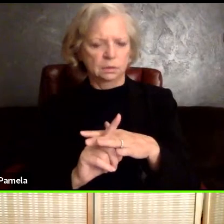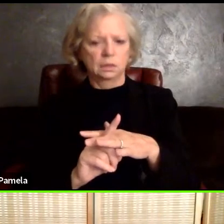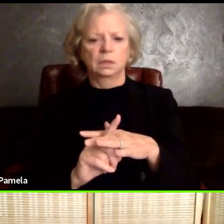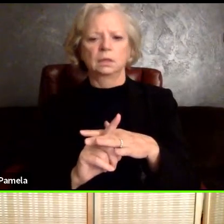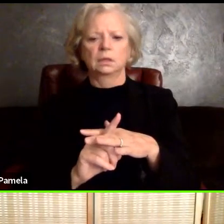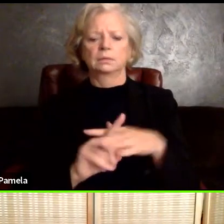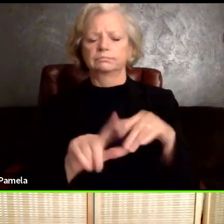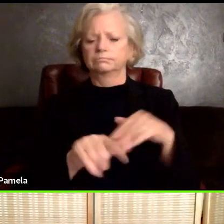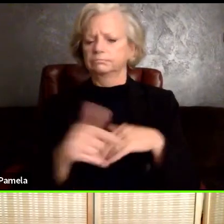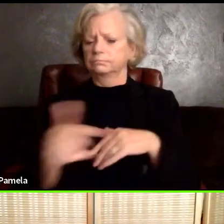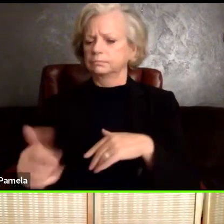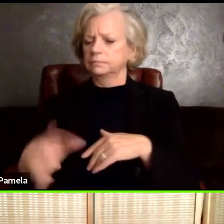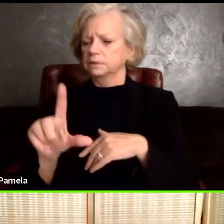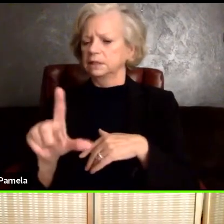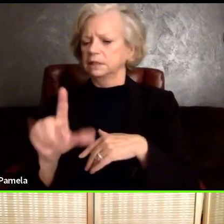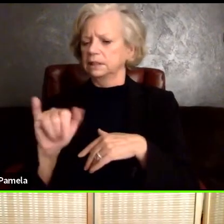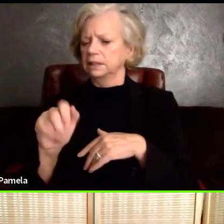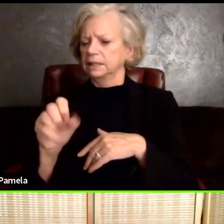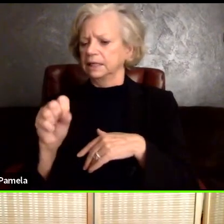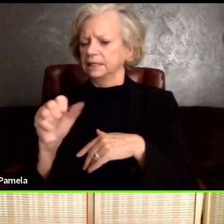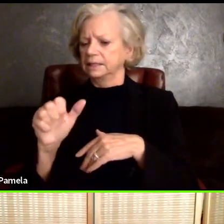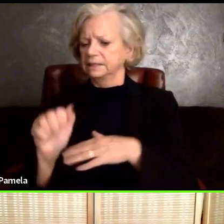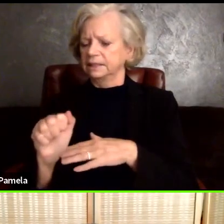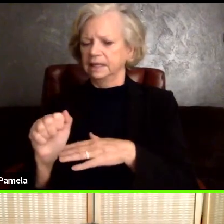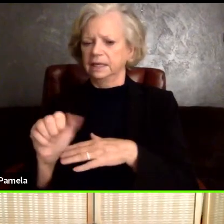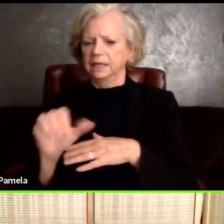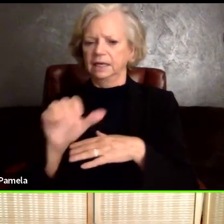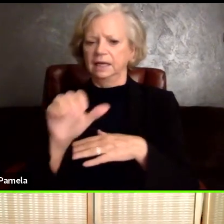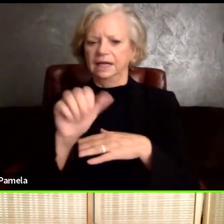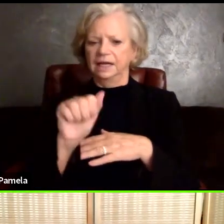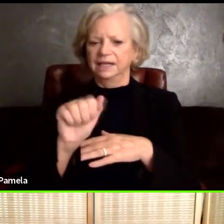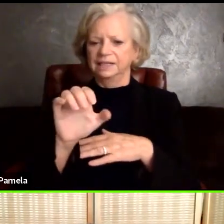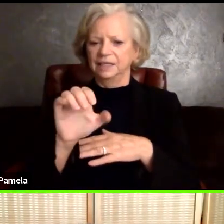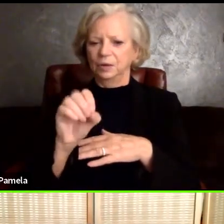Lisa and ACOE folks.